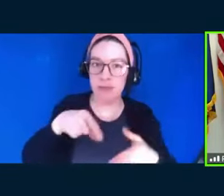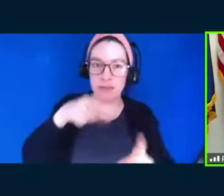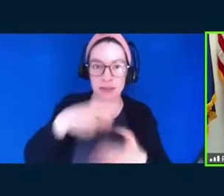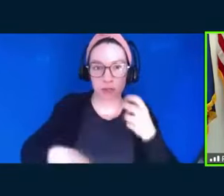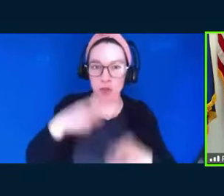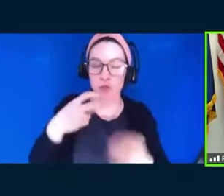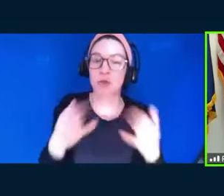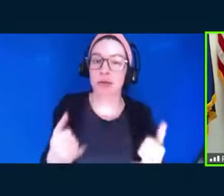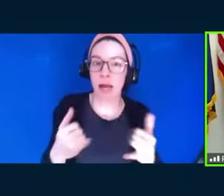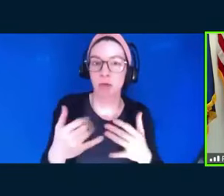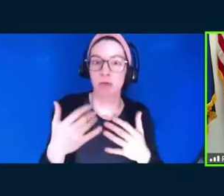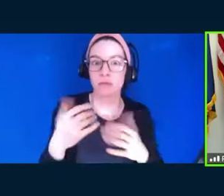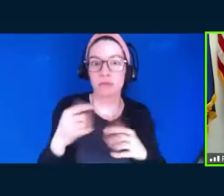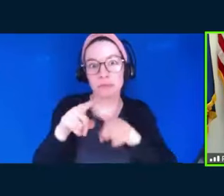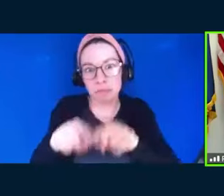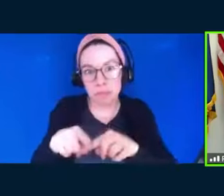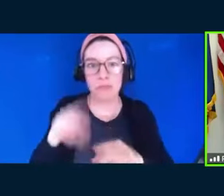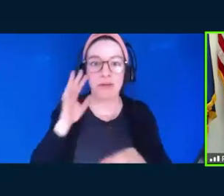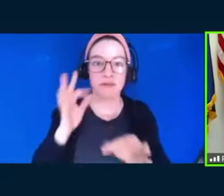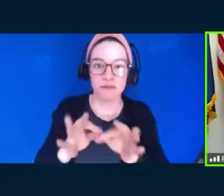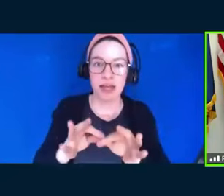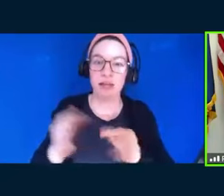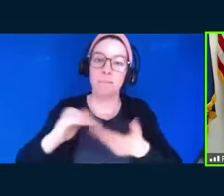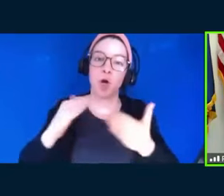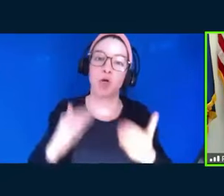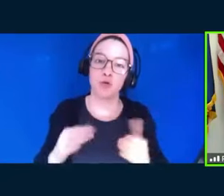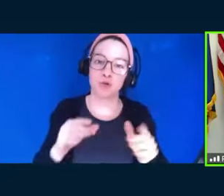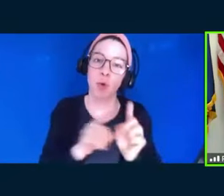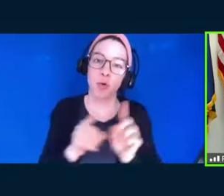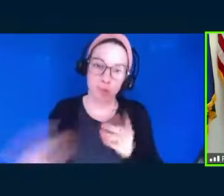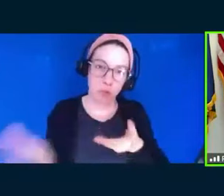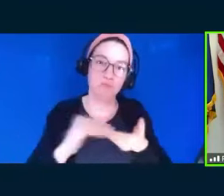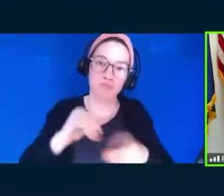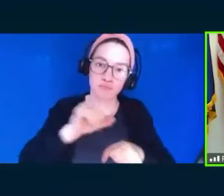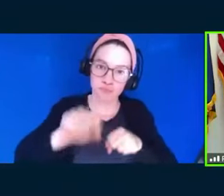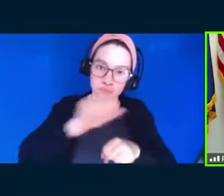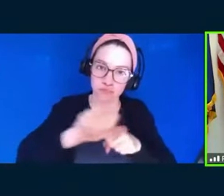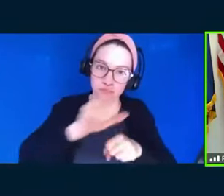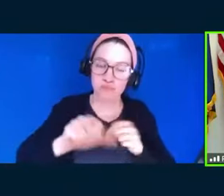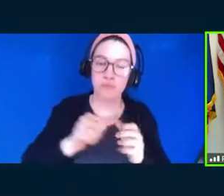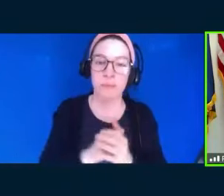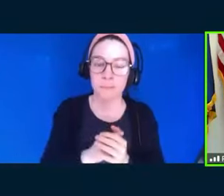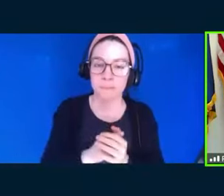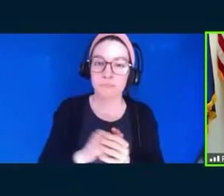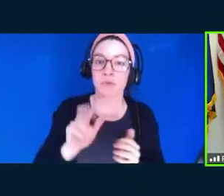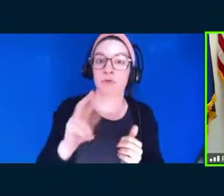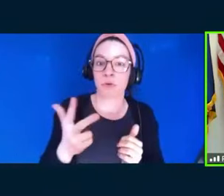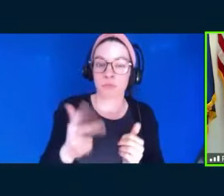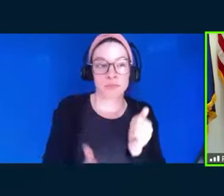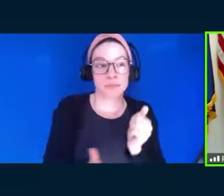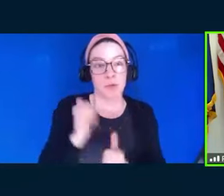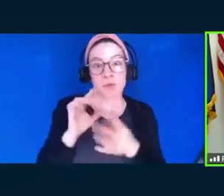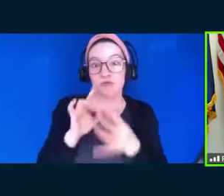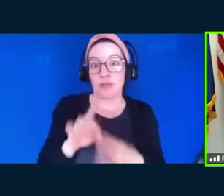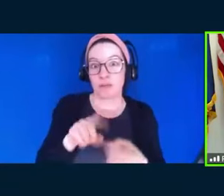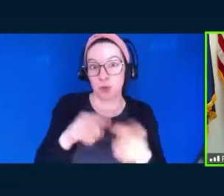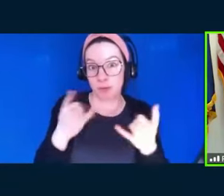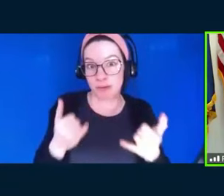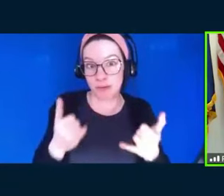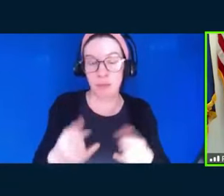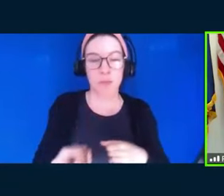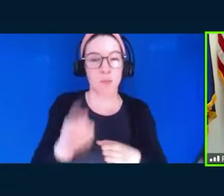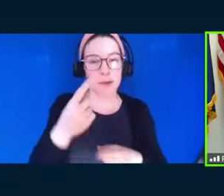faith communities to help us combat this very, very pernicious issue. And third, and perhaps most relevant to today, one